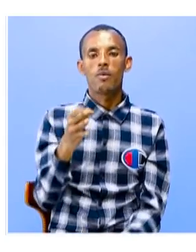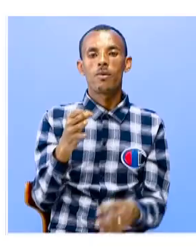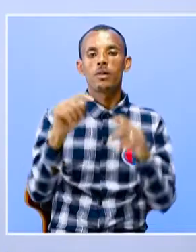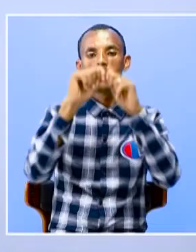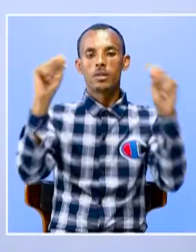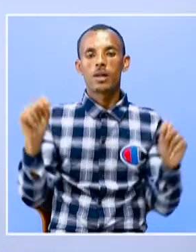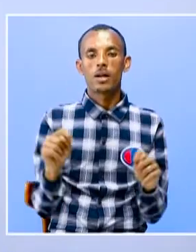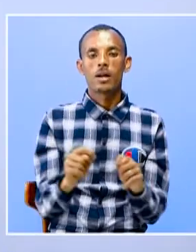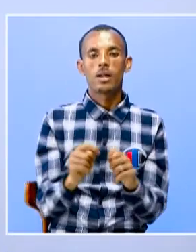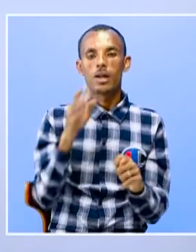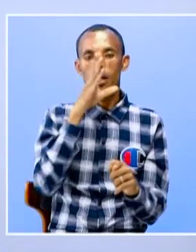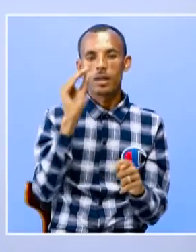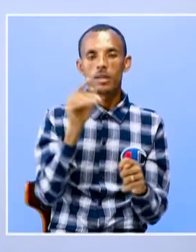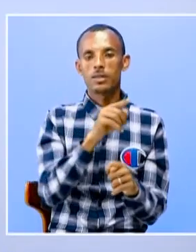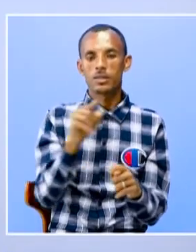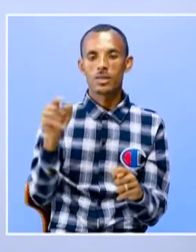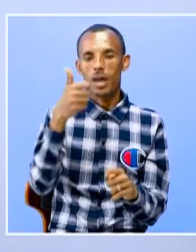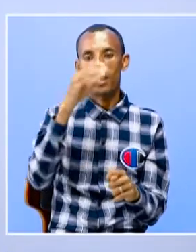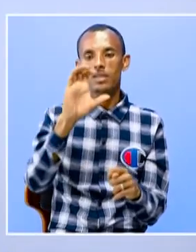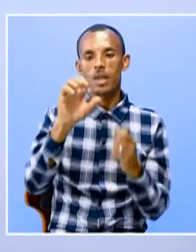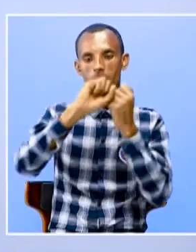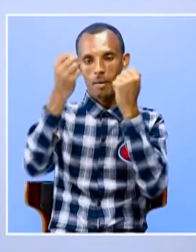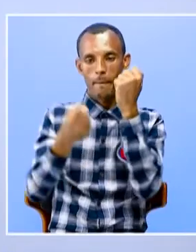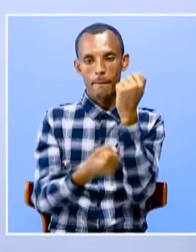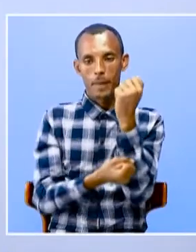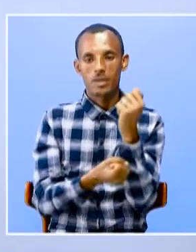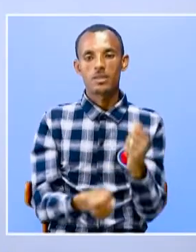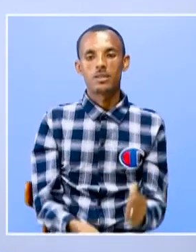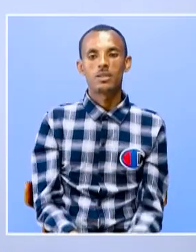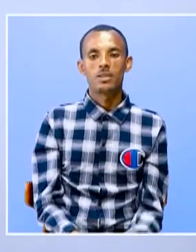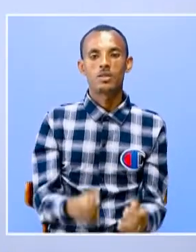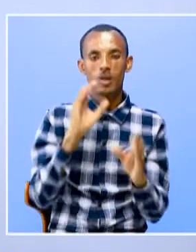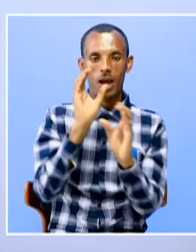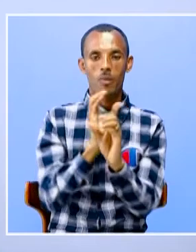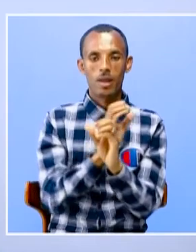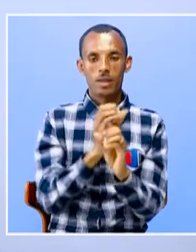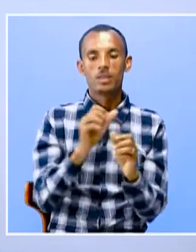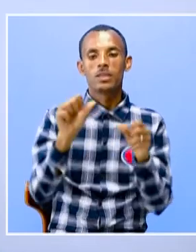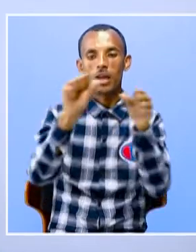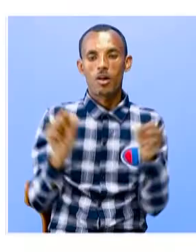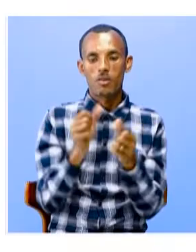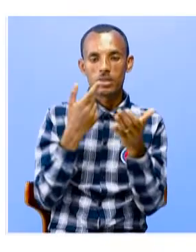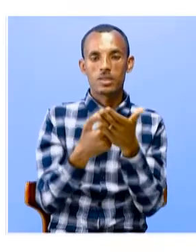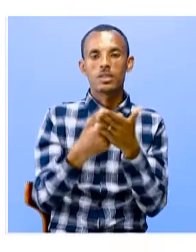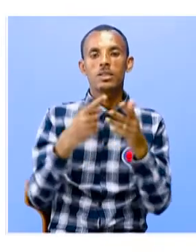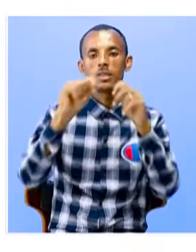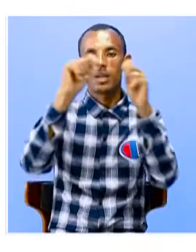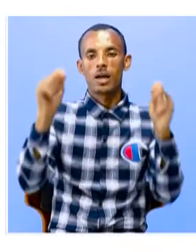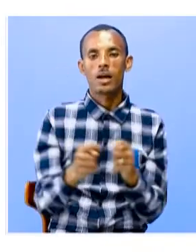triangle, and this will be the base. So to calculate the area of this triangle